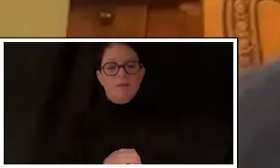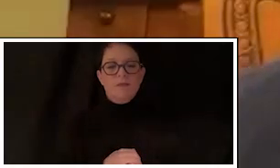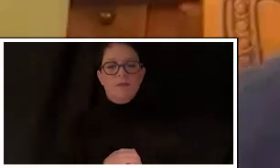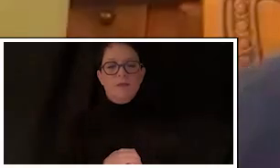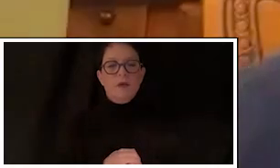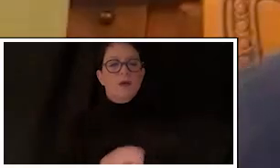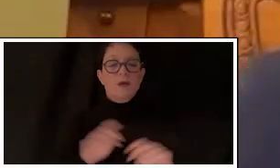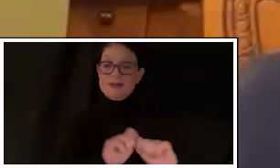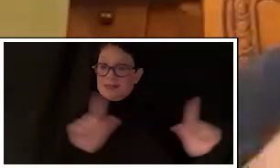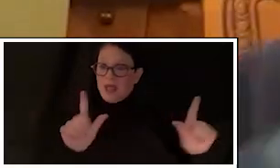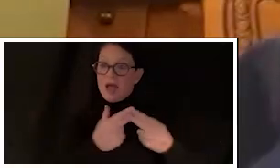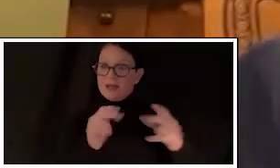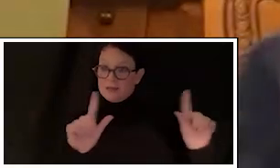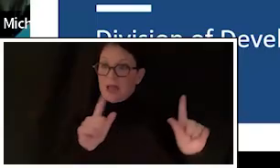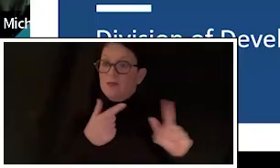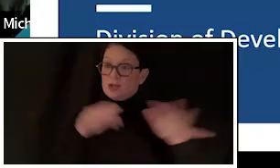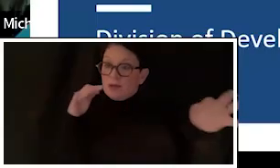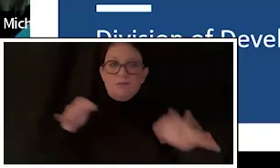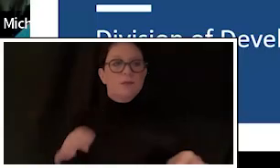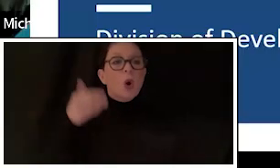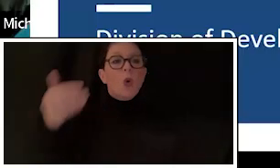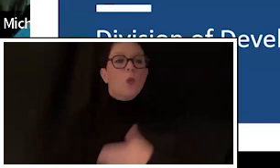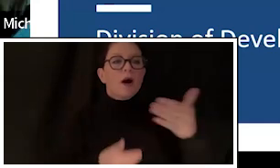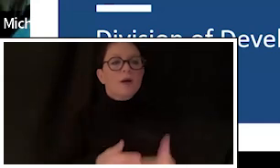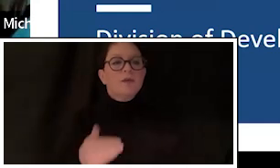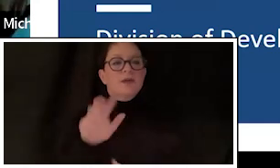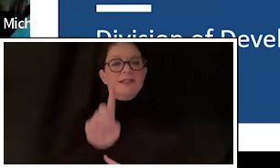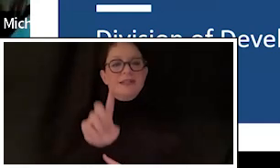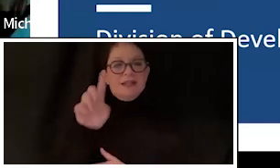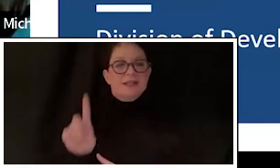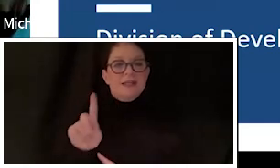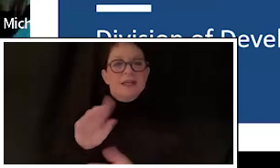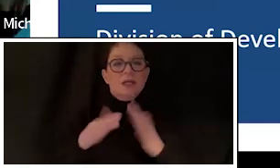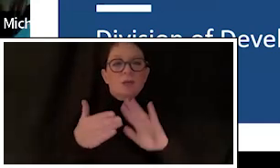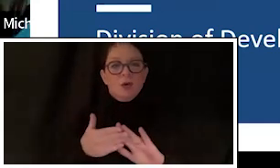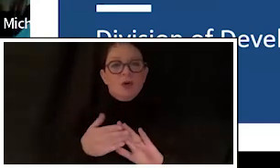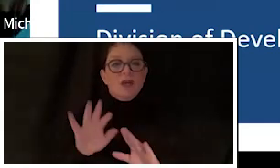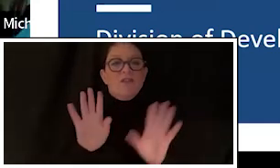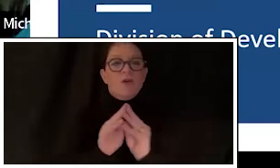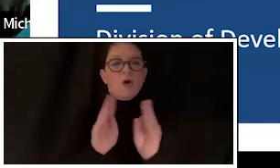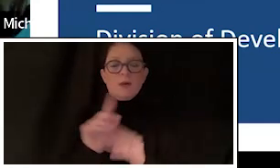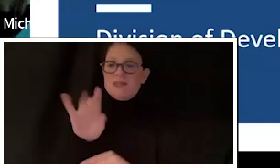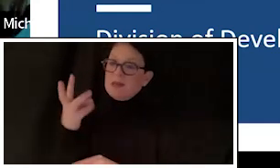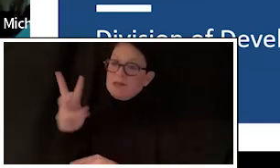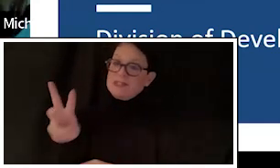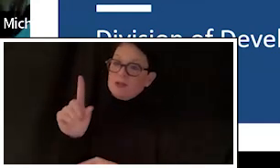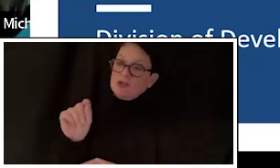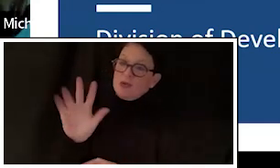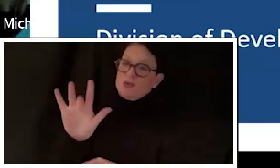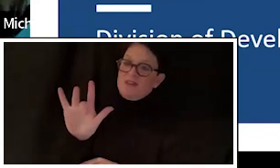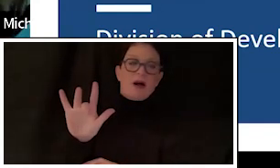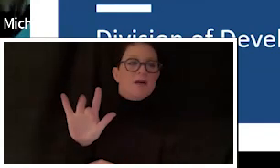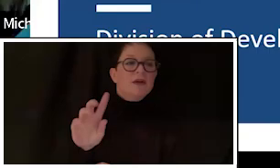gets the slides up, I'll go into them. Welcome to the Developmental Disabilities Community Forum, December 16th,